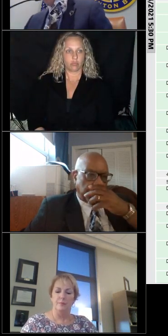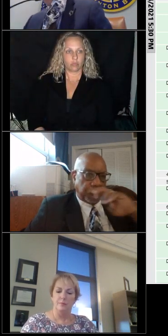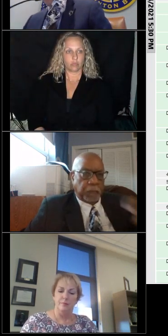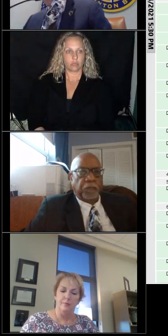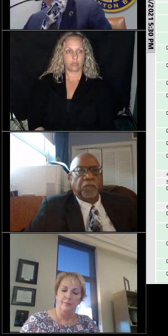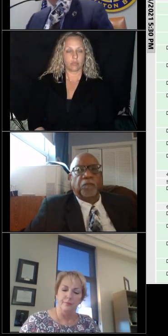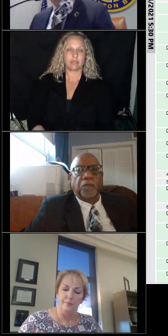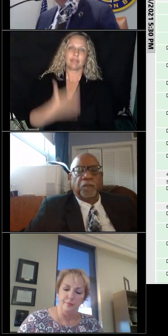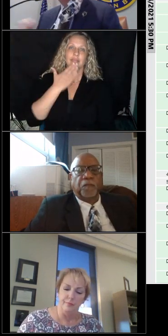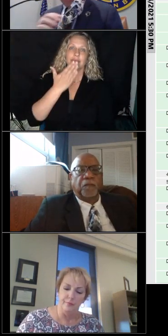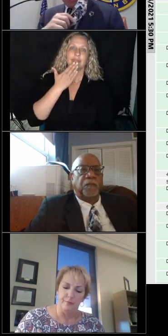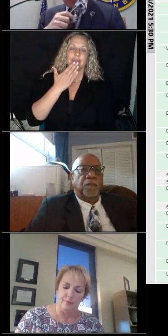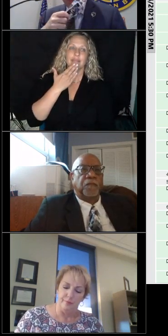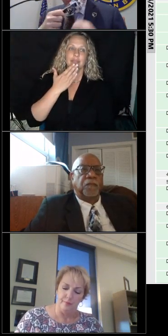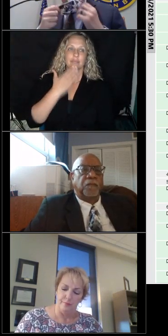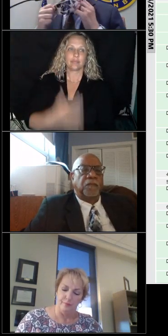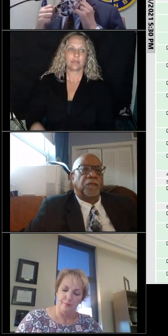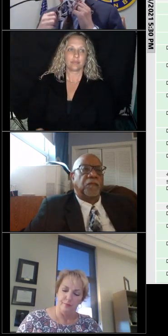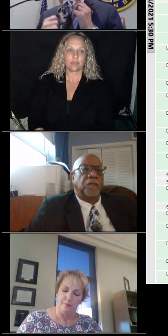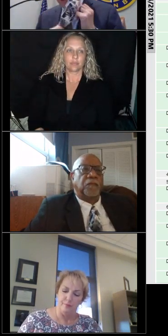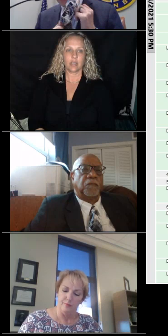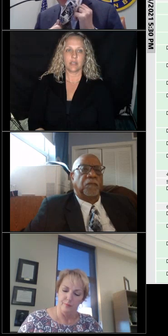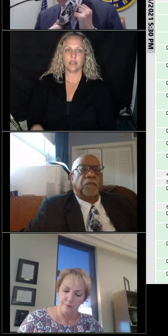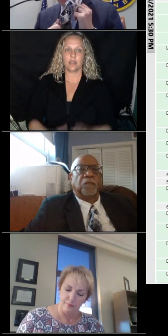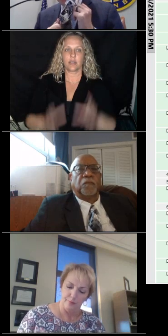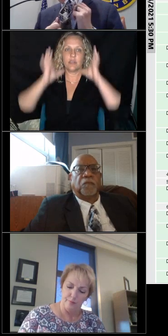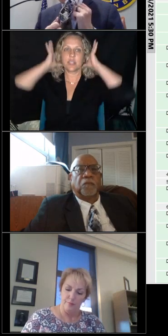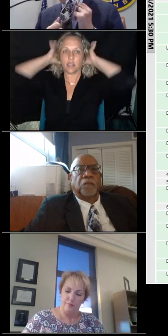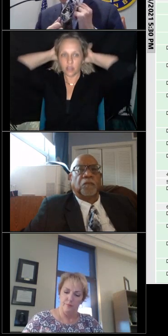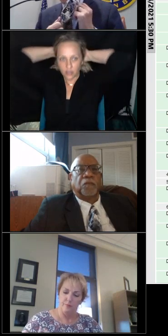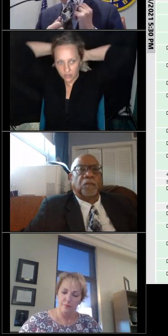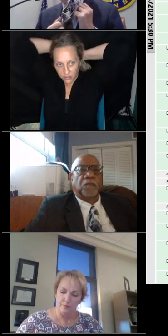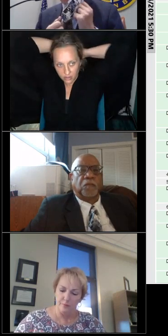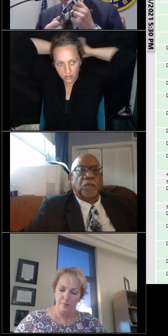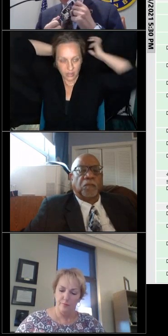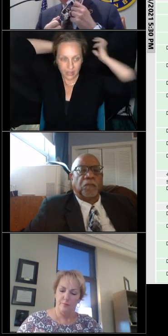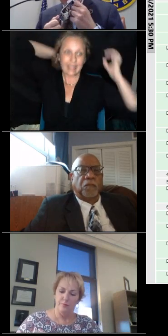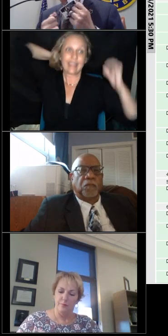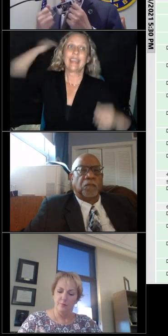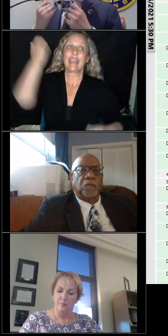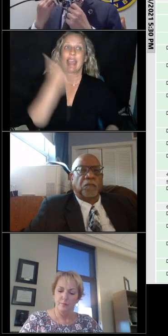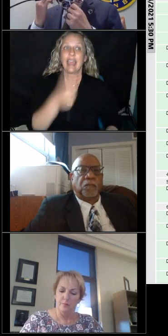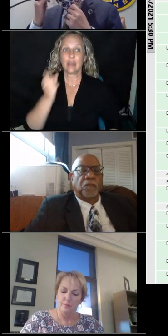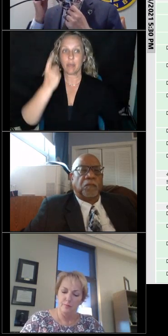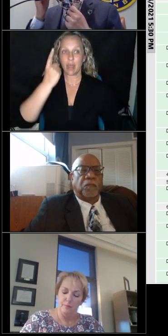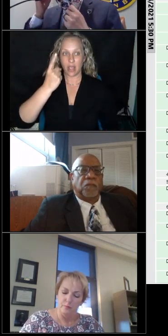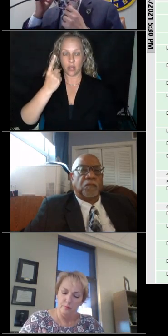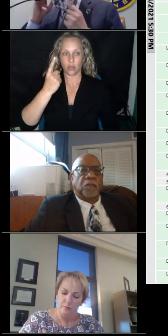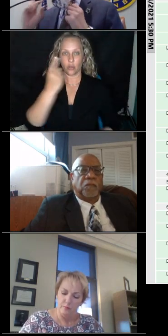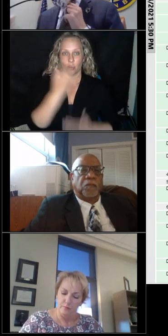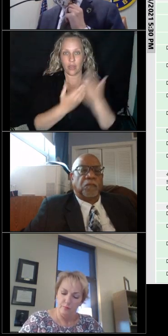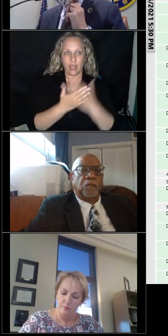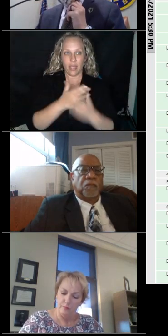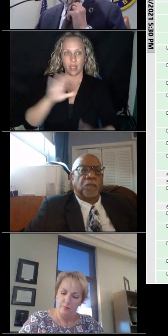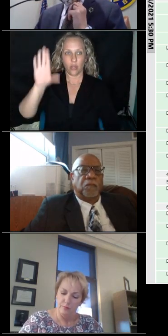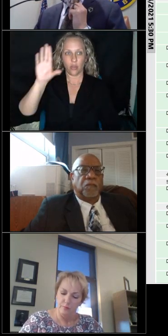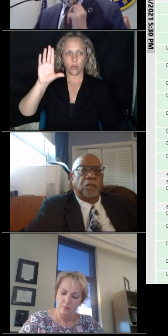Thank you. All right. And so, Yuri, is there anybody else with their hand raised virtually?